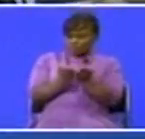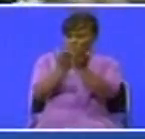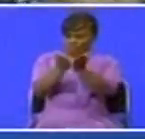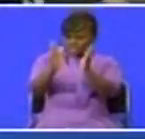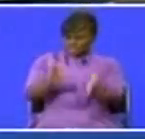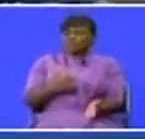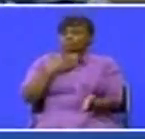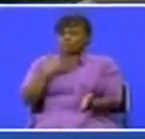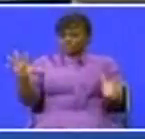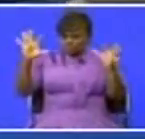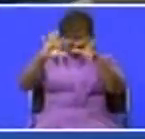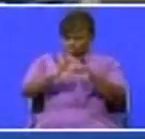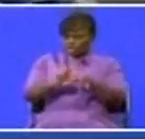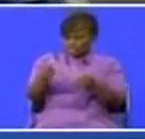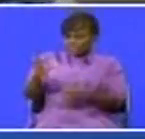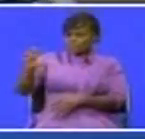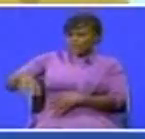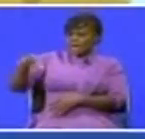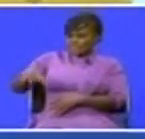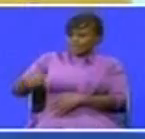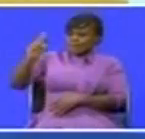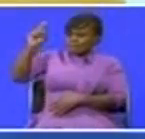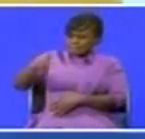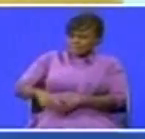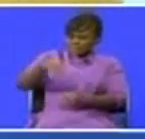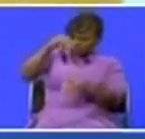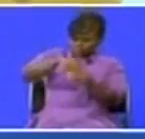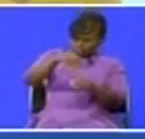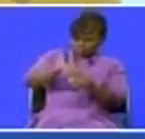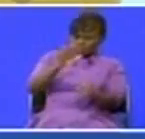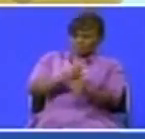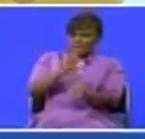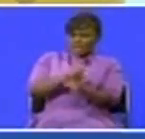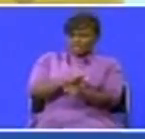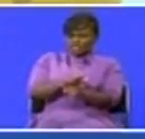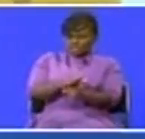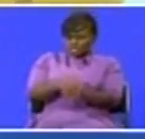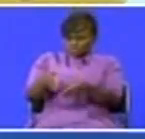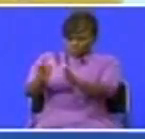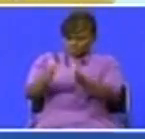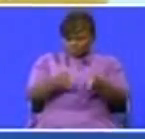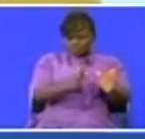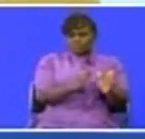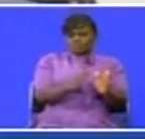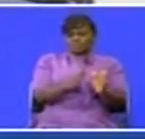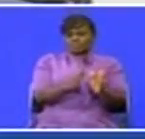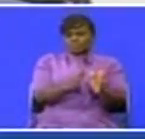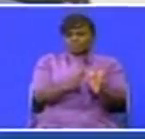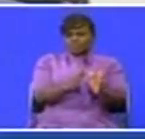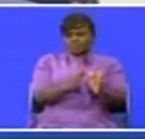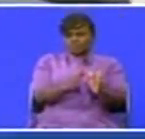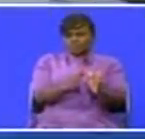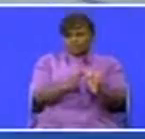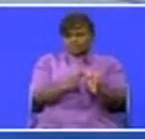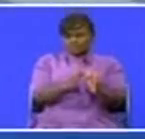to venture into frontier markets in the country will have to invest jointly in laying infrastructure like telecommunication, masts,